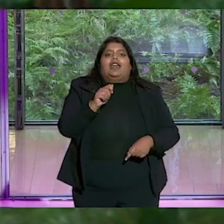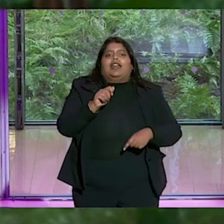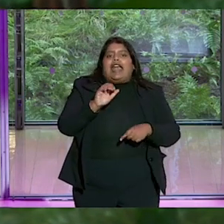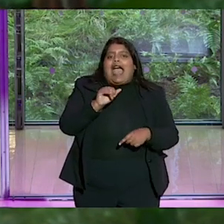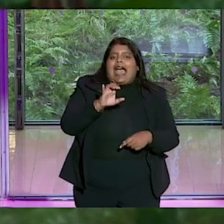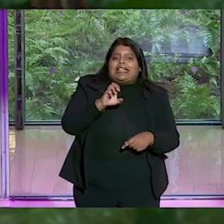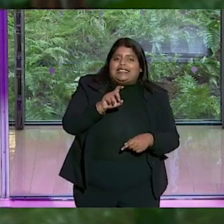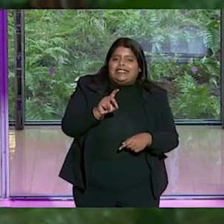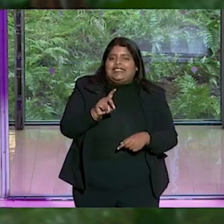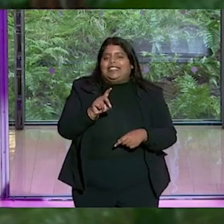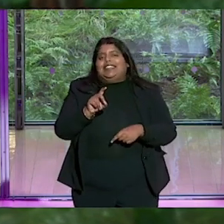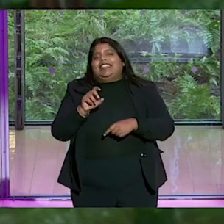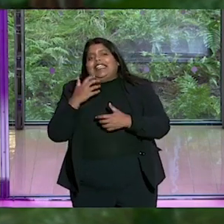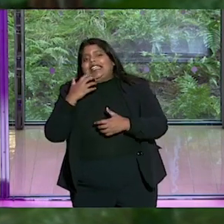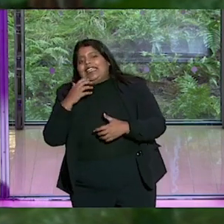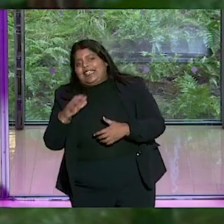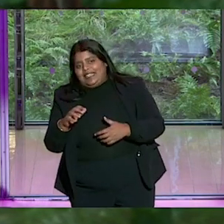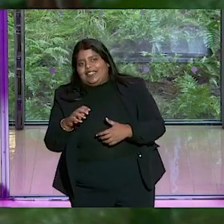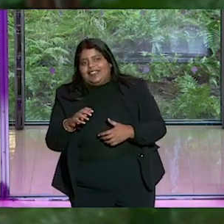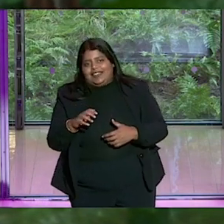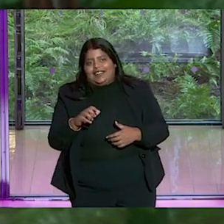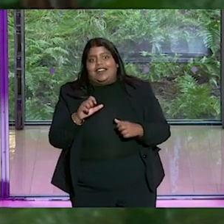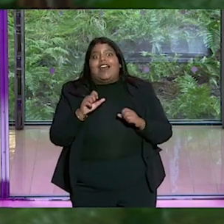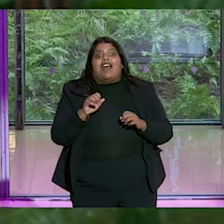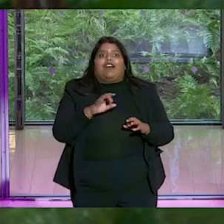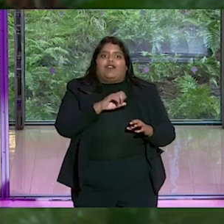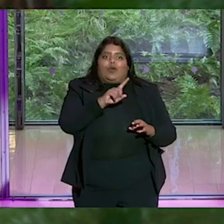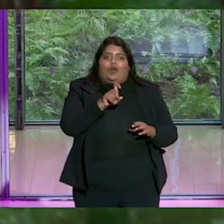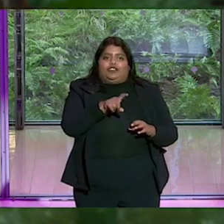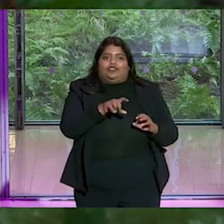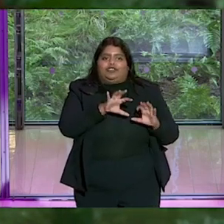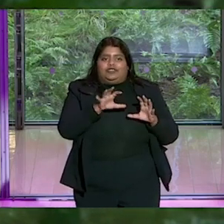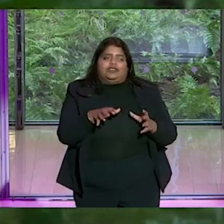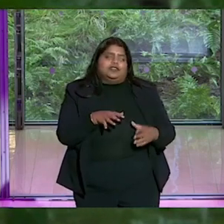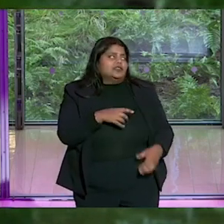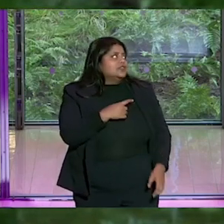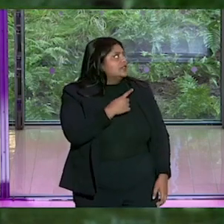So a smart question, SMART being an acronym,